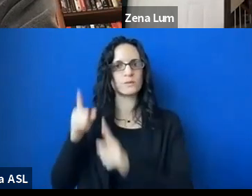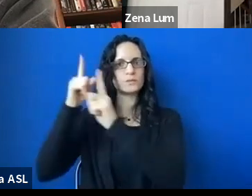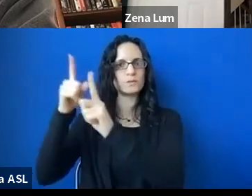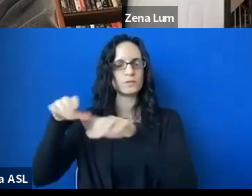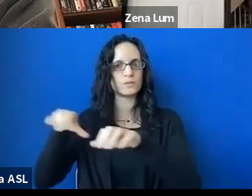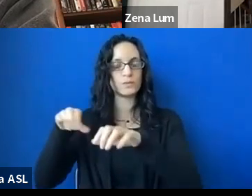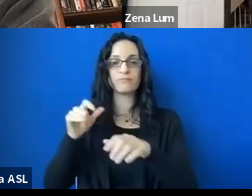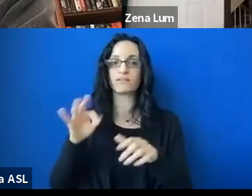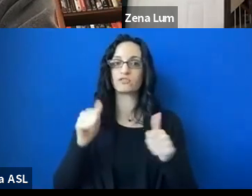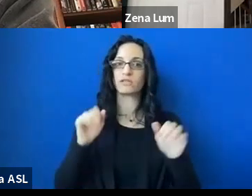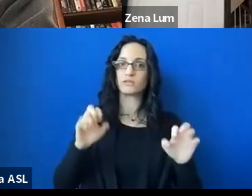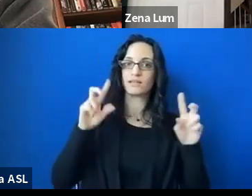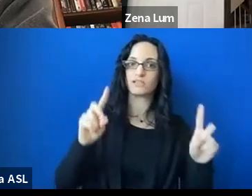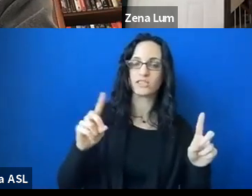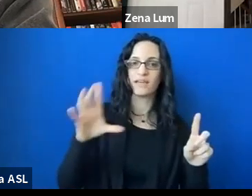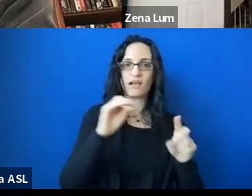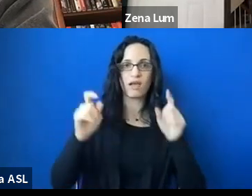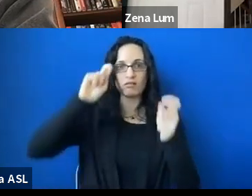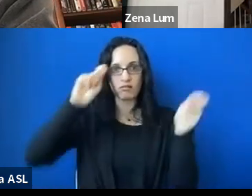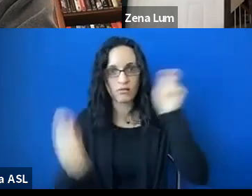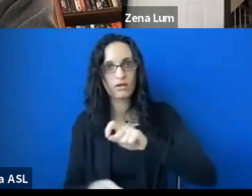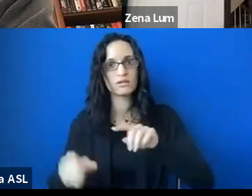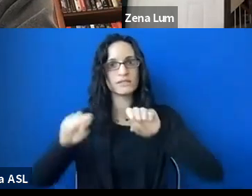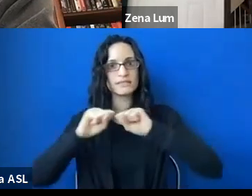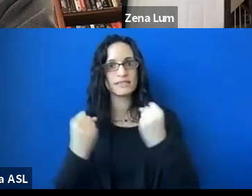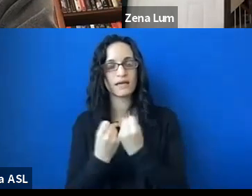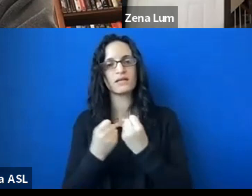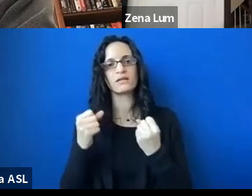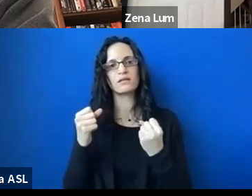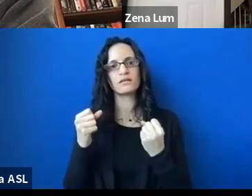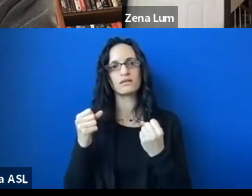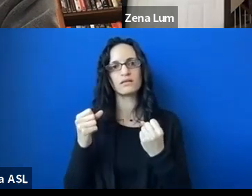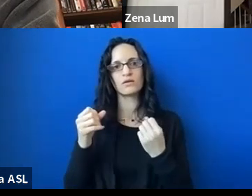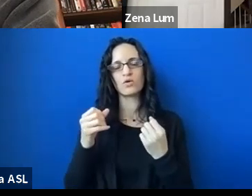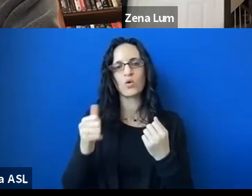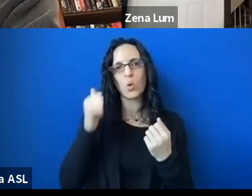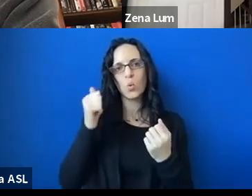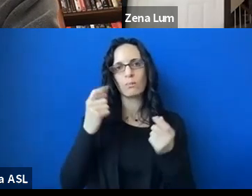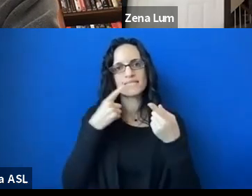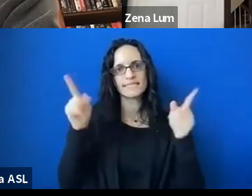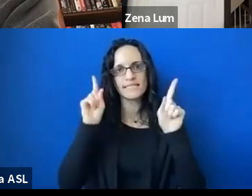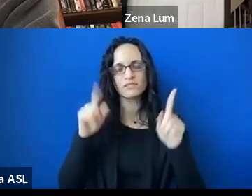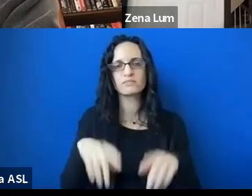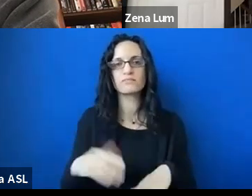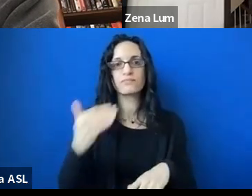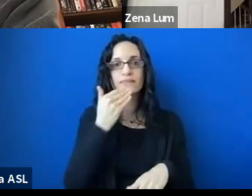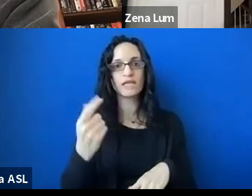both educate and re-engineer society, you will be successful in neither. Thank you for your time.